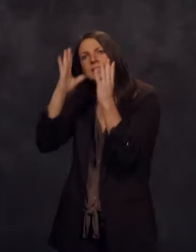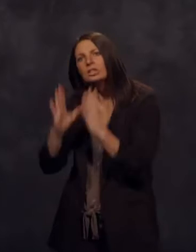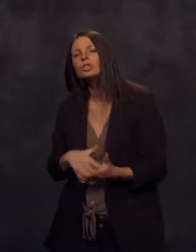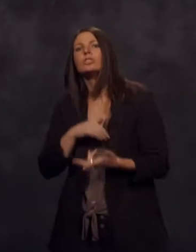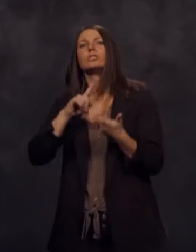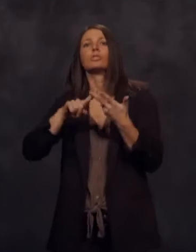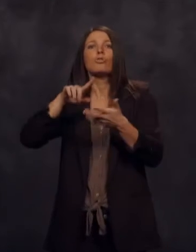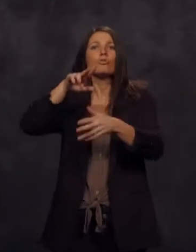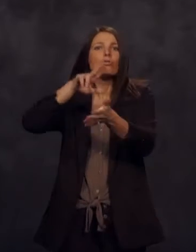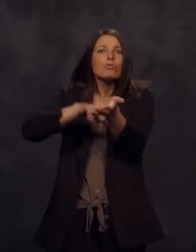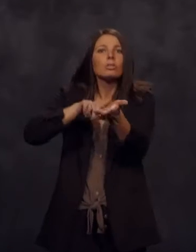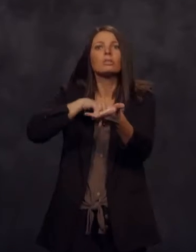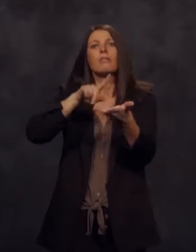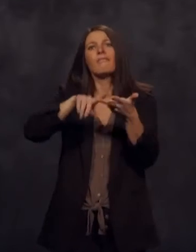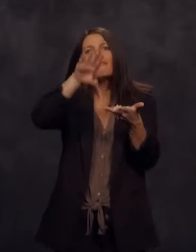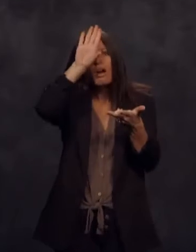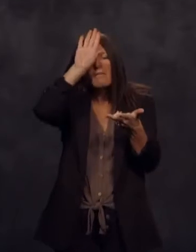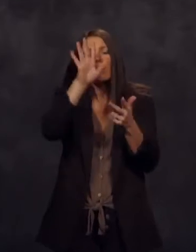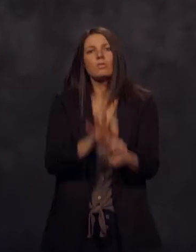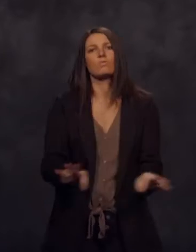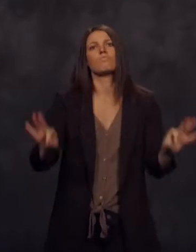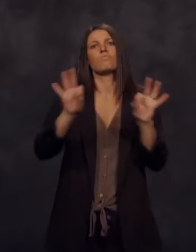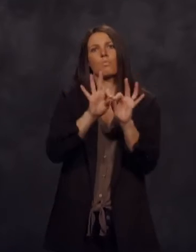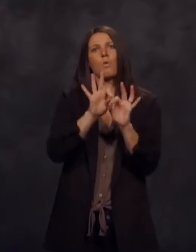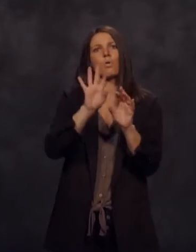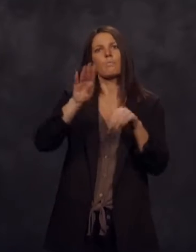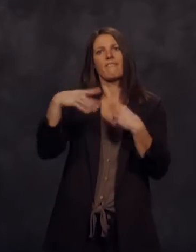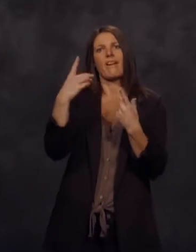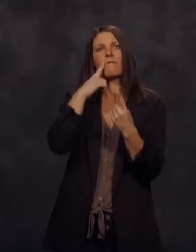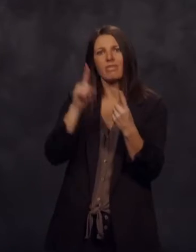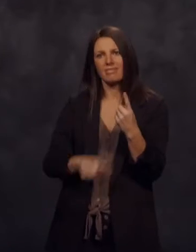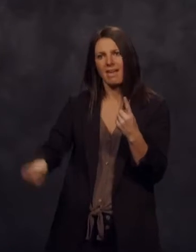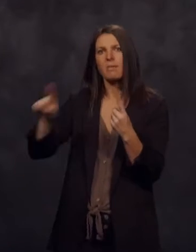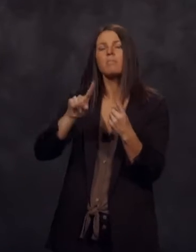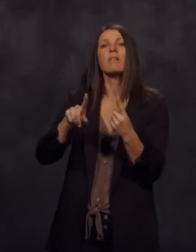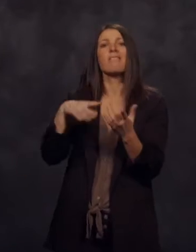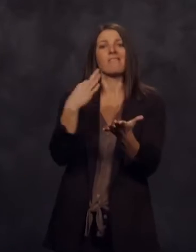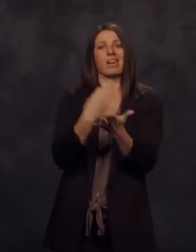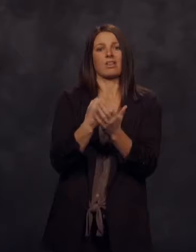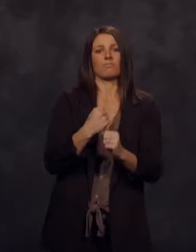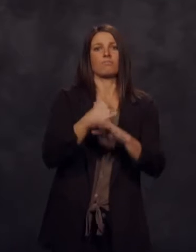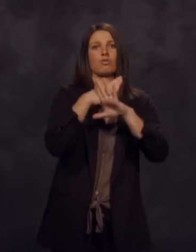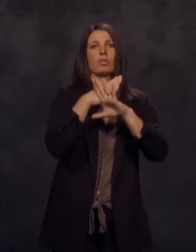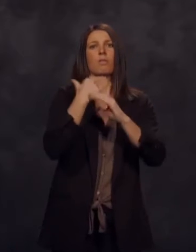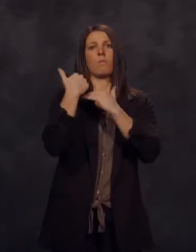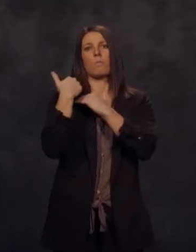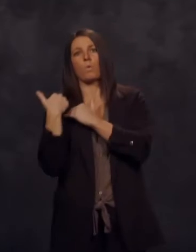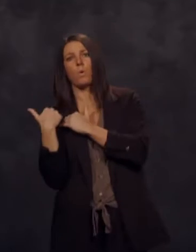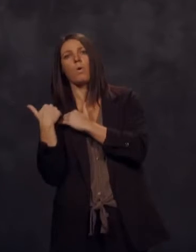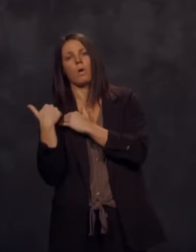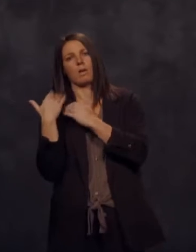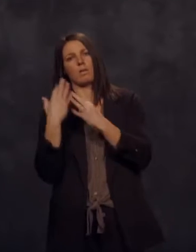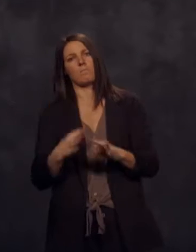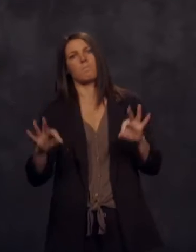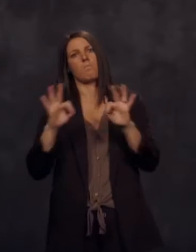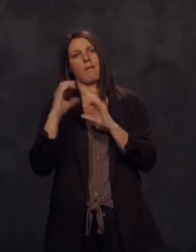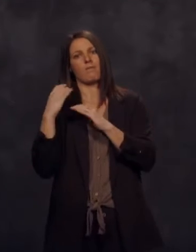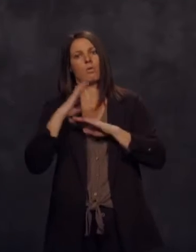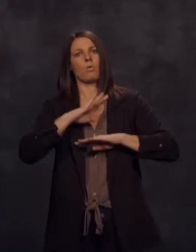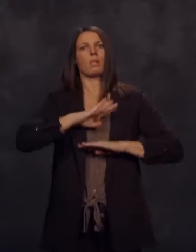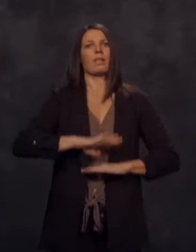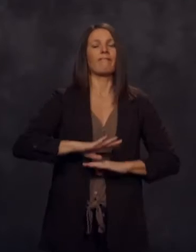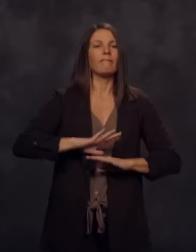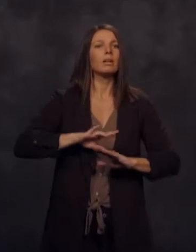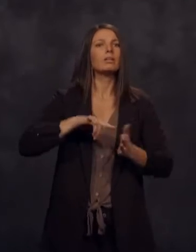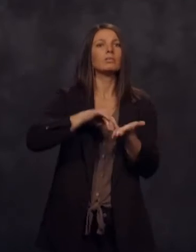nurses. We need to make sure that financial burdens do not keep our best and brightest from taking on some of these most important jobs.